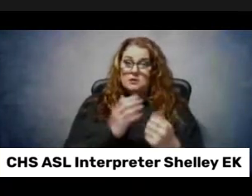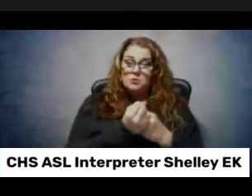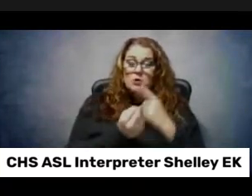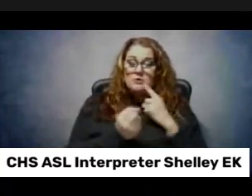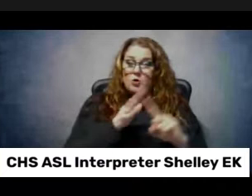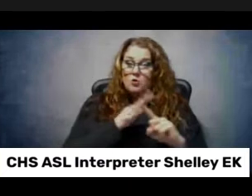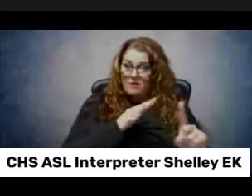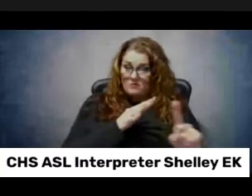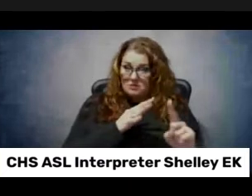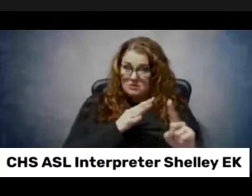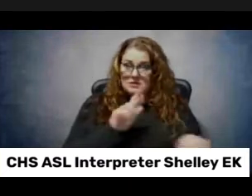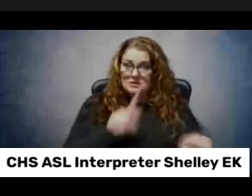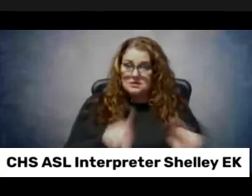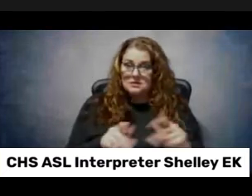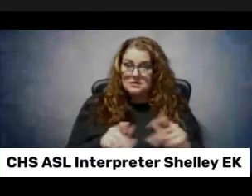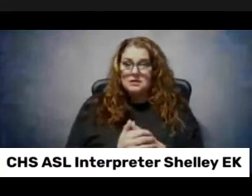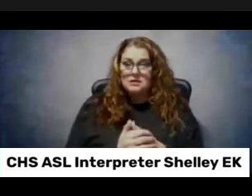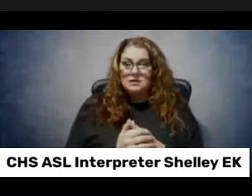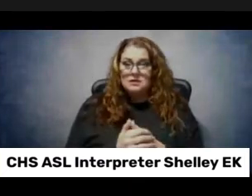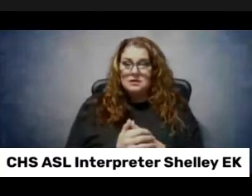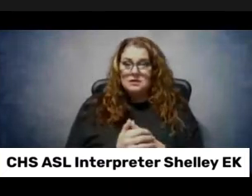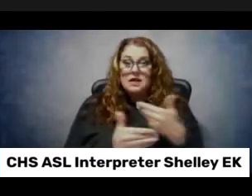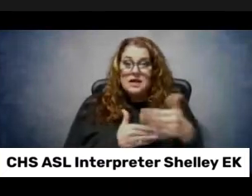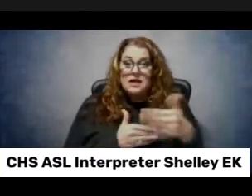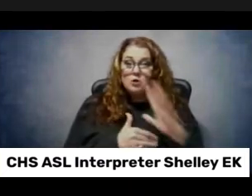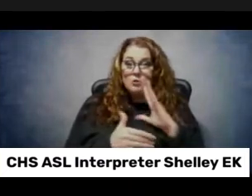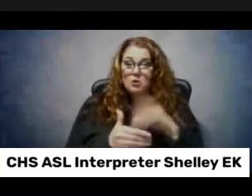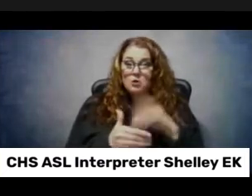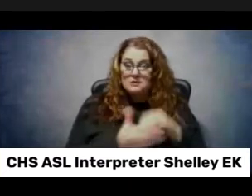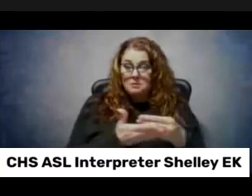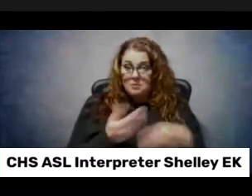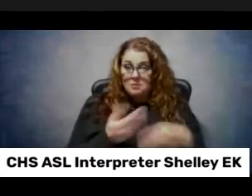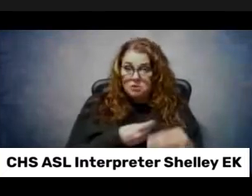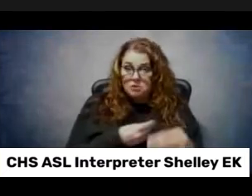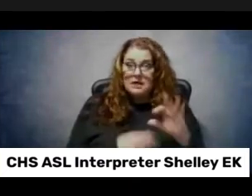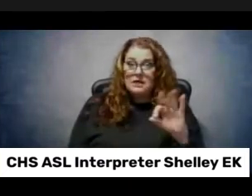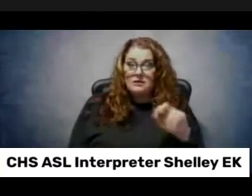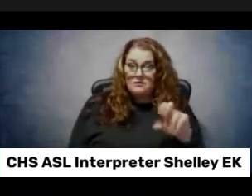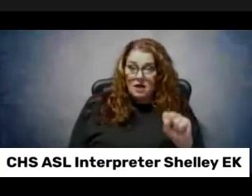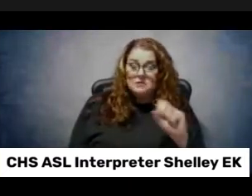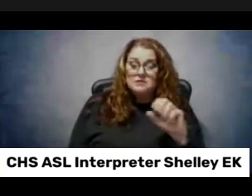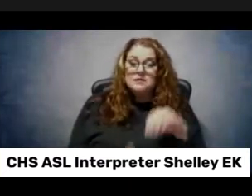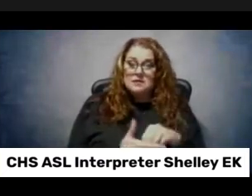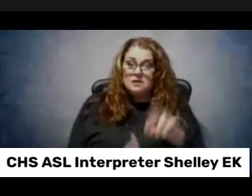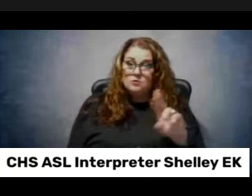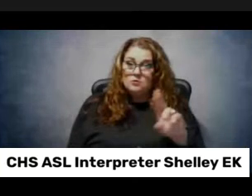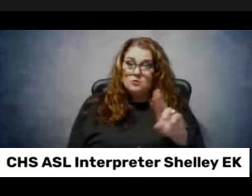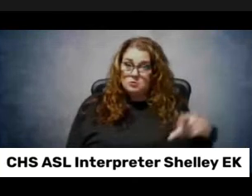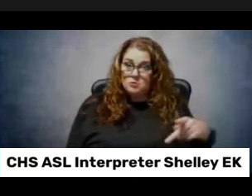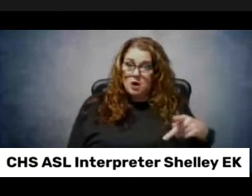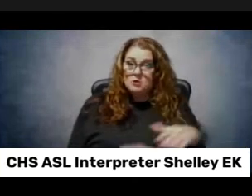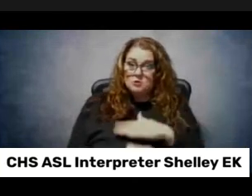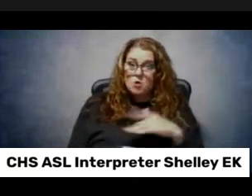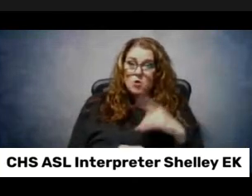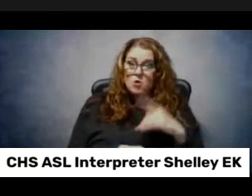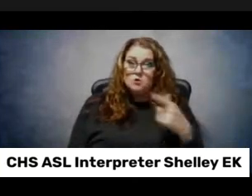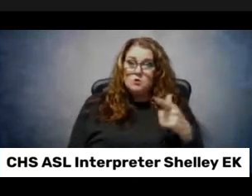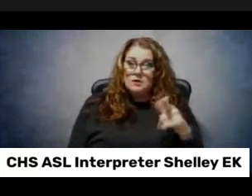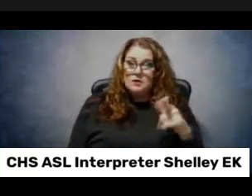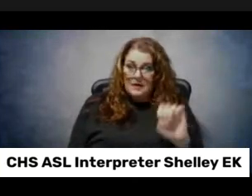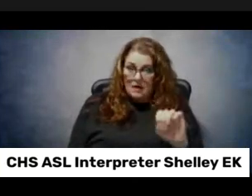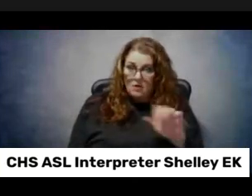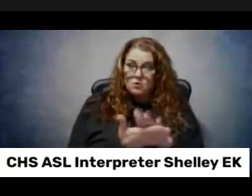For example, neighborhood participatory budgeting funds in Rogers Park flowed to Gale School